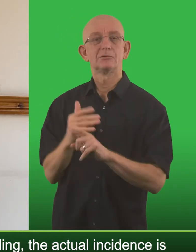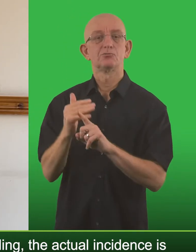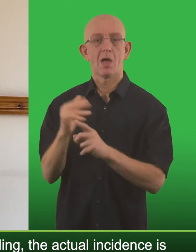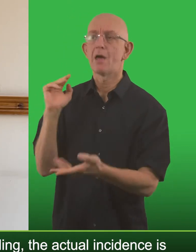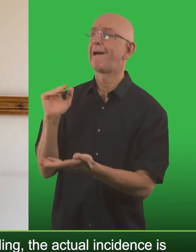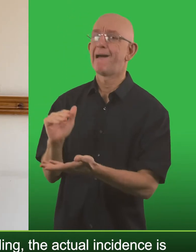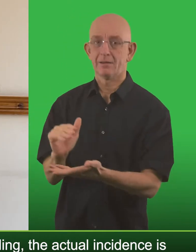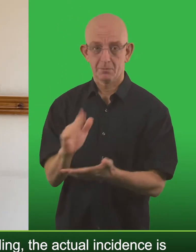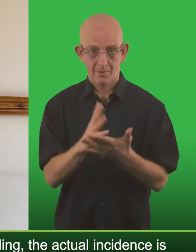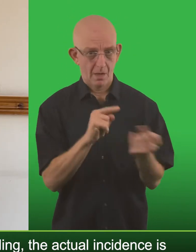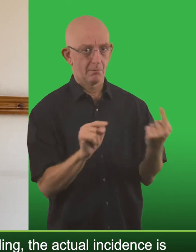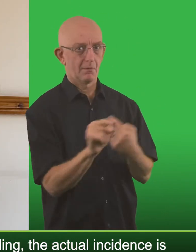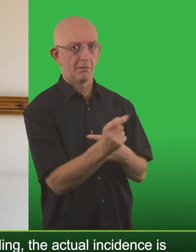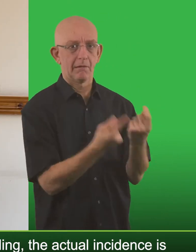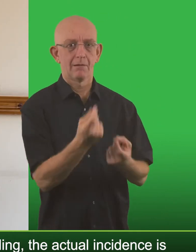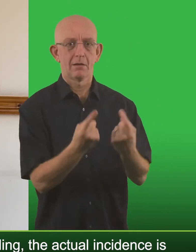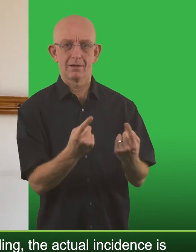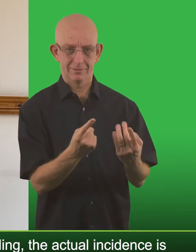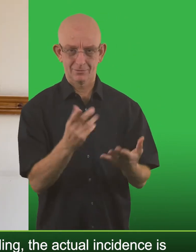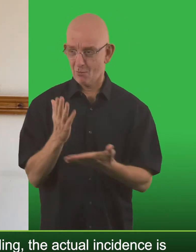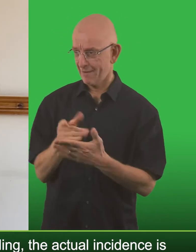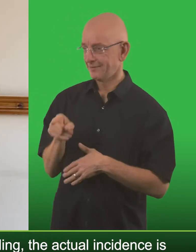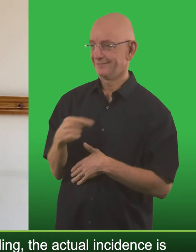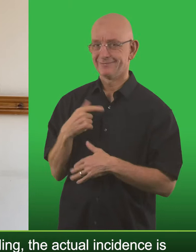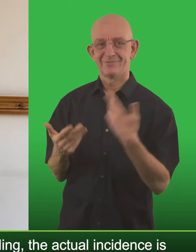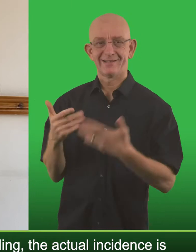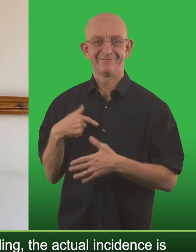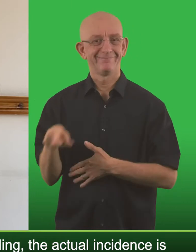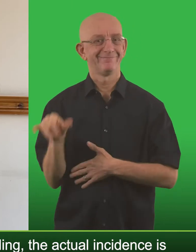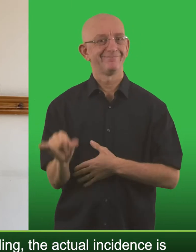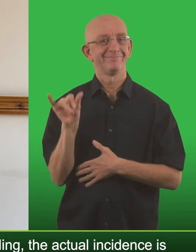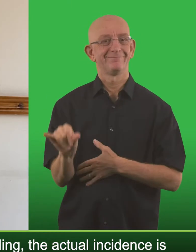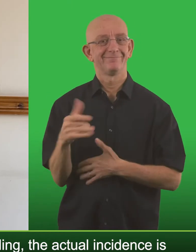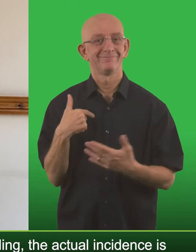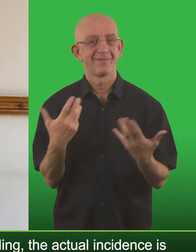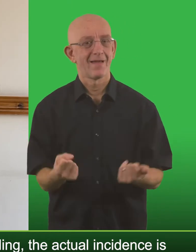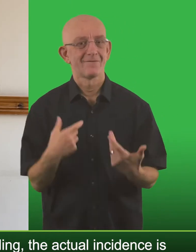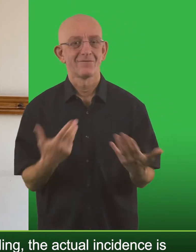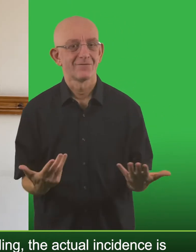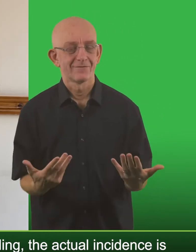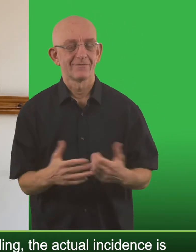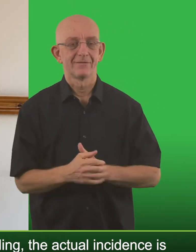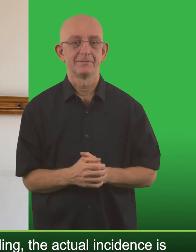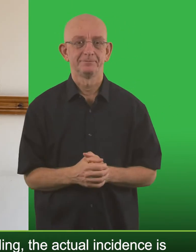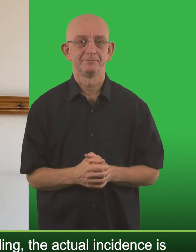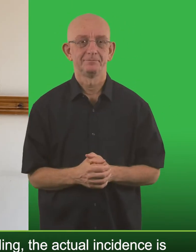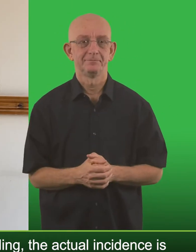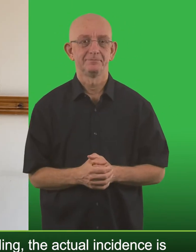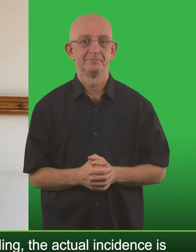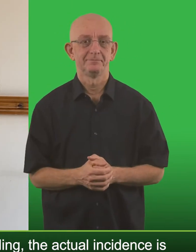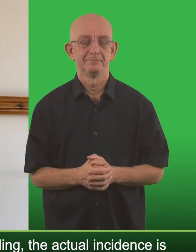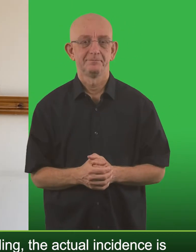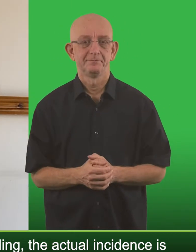case rates are falling, the actual incidence is continuing to go up. So I don't believe that the case rate fall